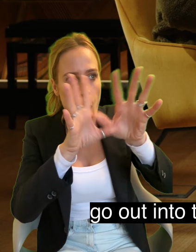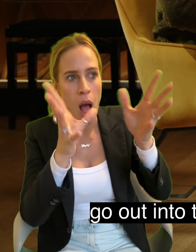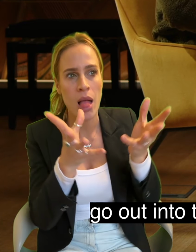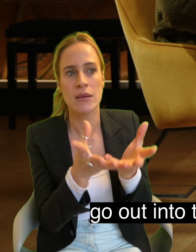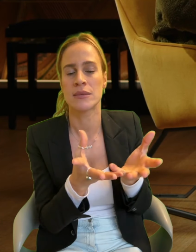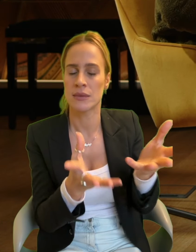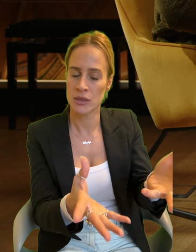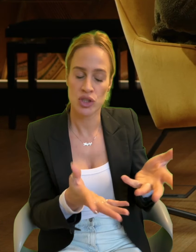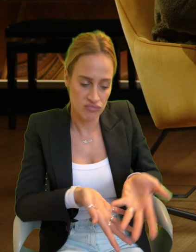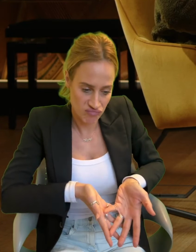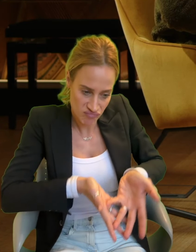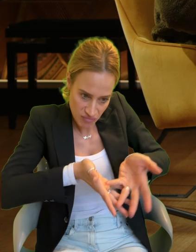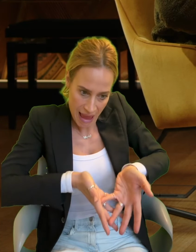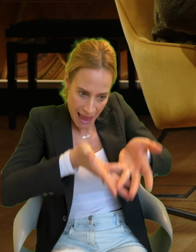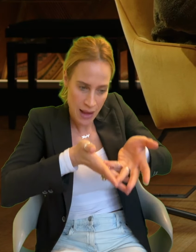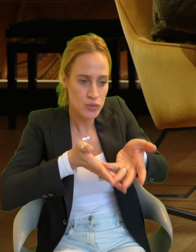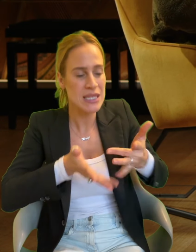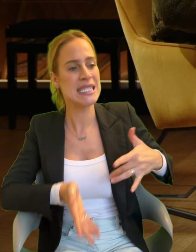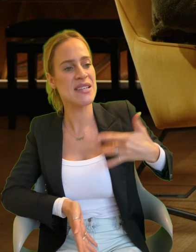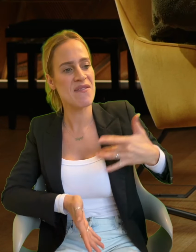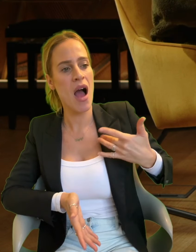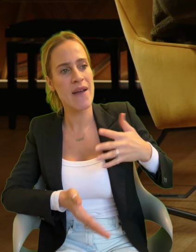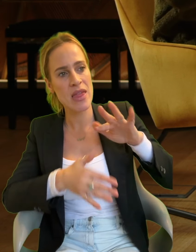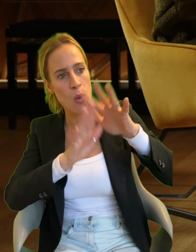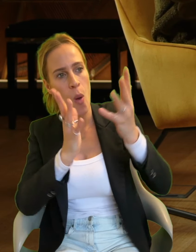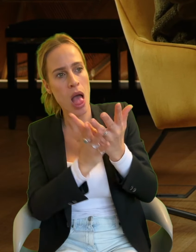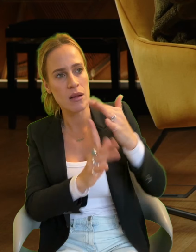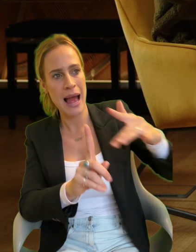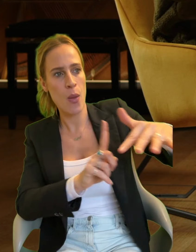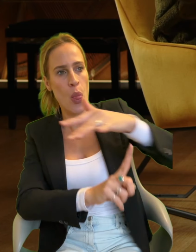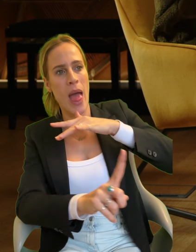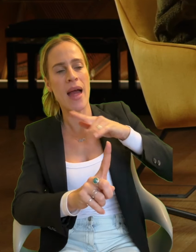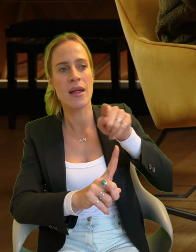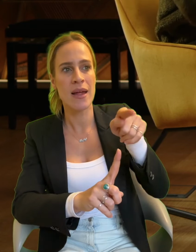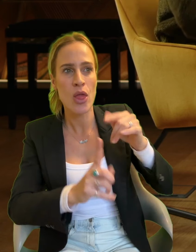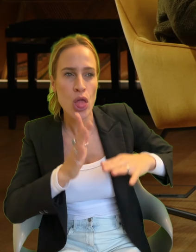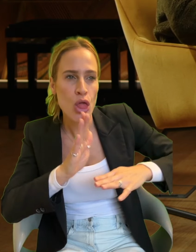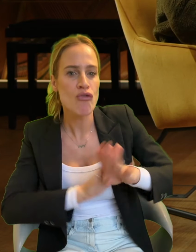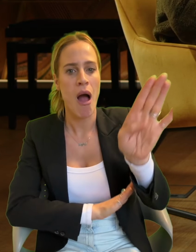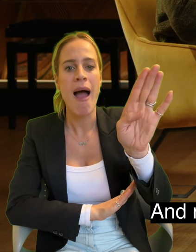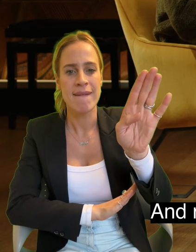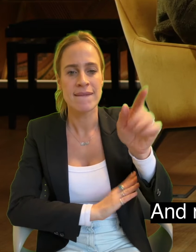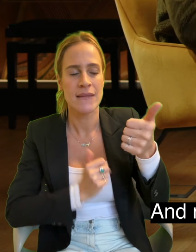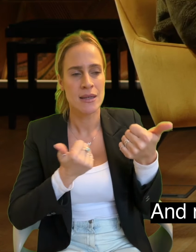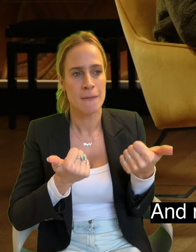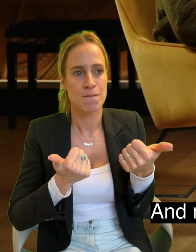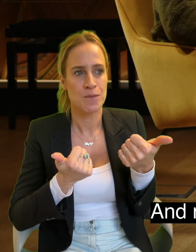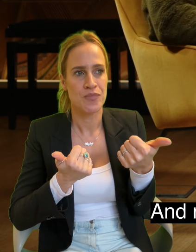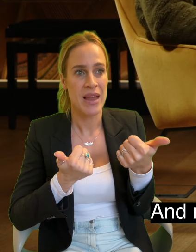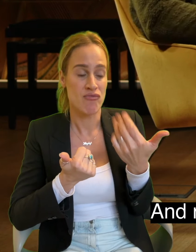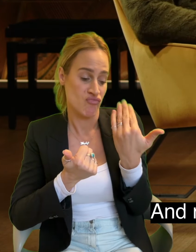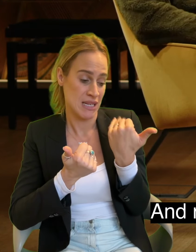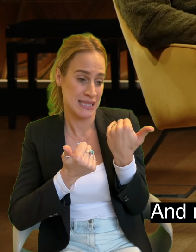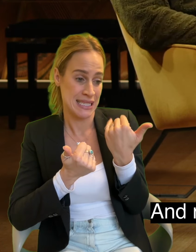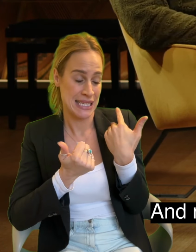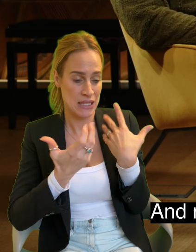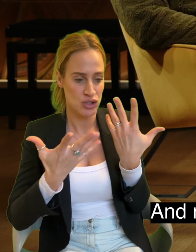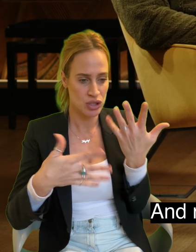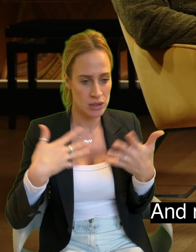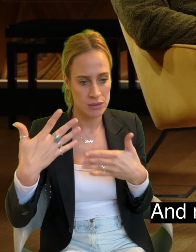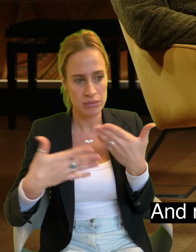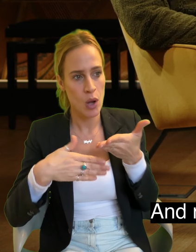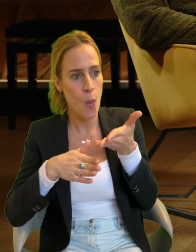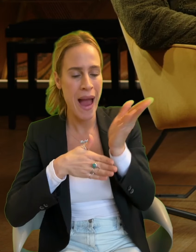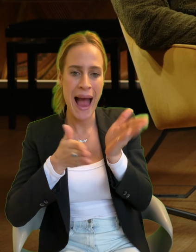so that you can go, do you know what? I can survive in this world and I can thrive in this world. And recently I've been just taking them out,